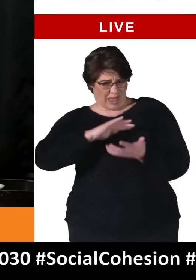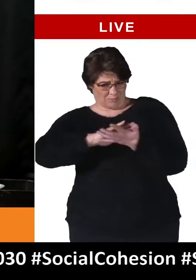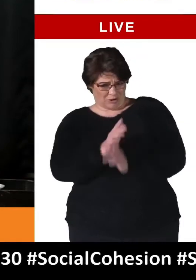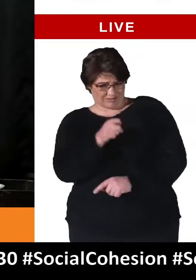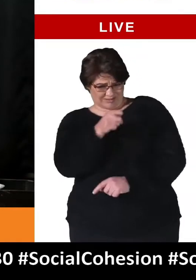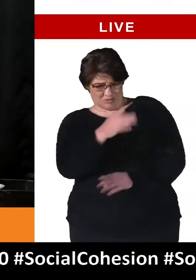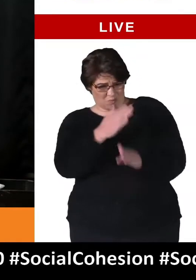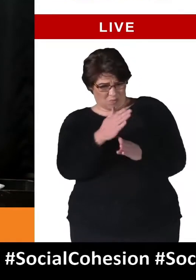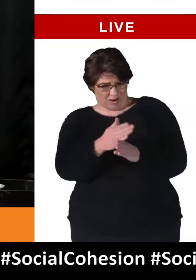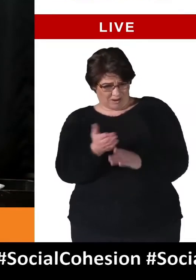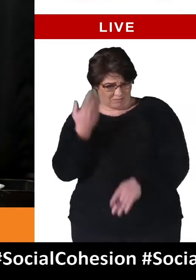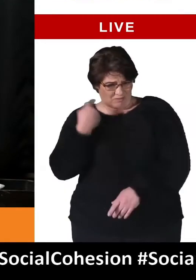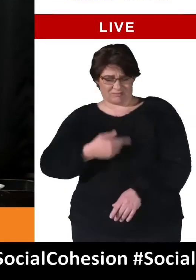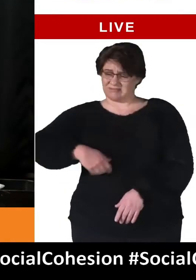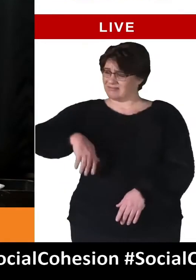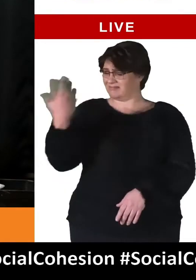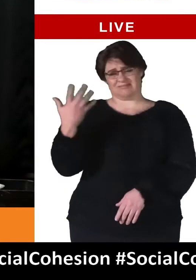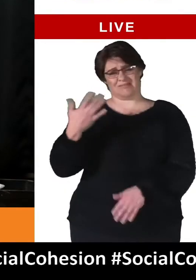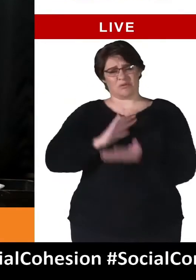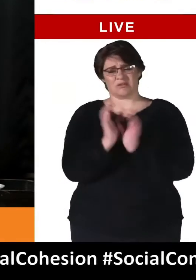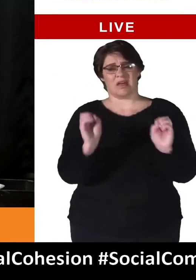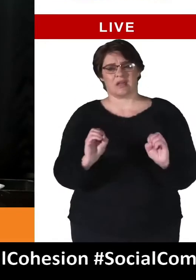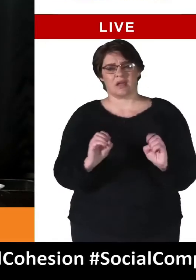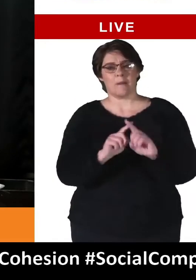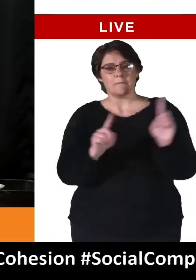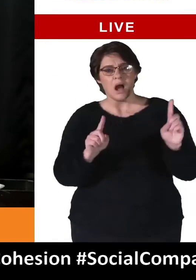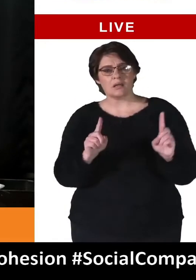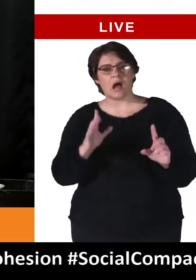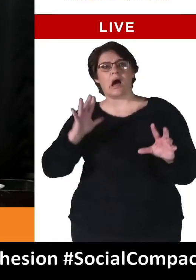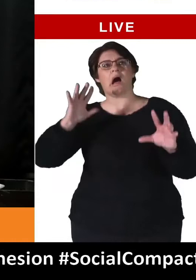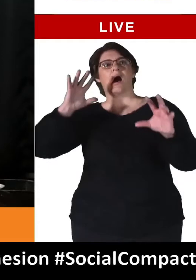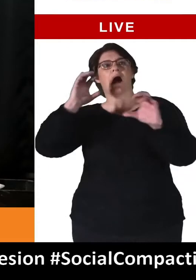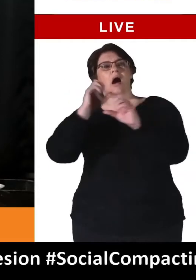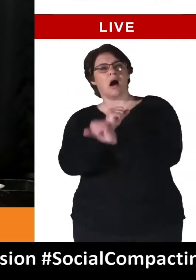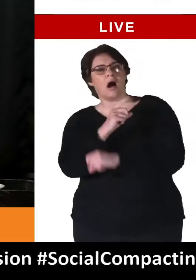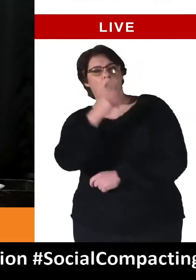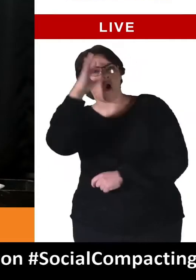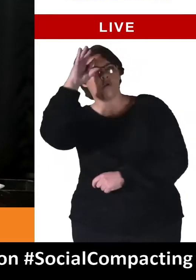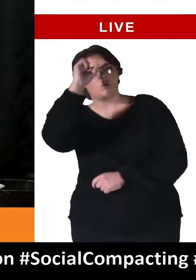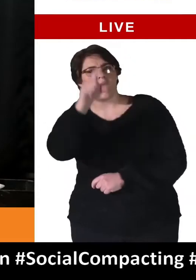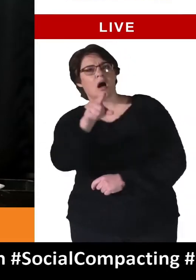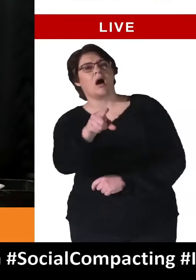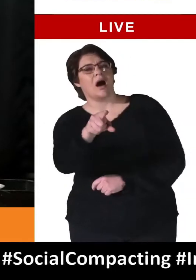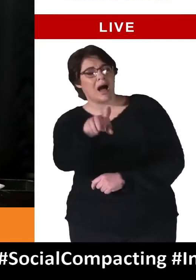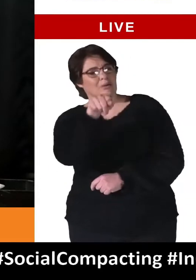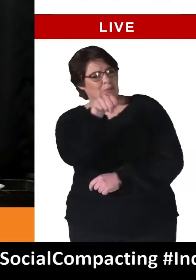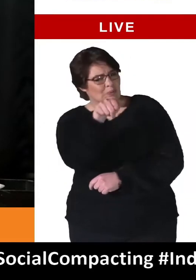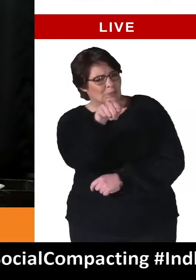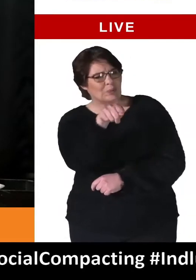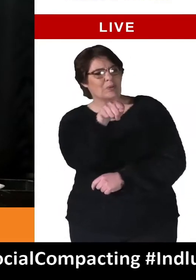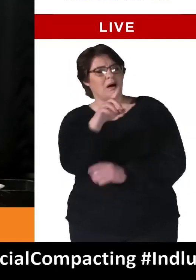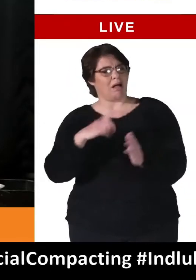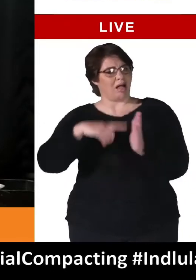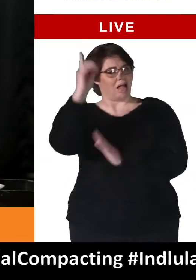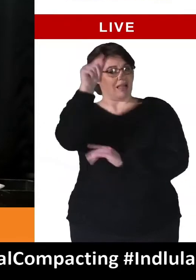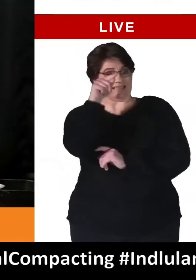scenario work in the past, but with the help of hindsight, she then realized how important it had become